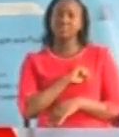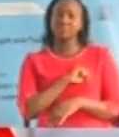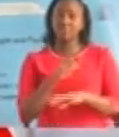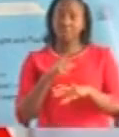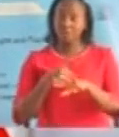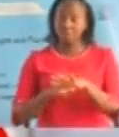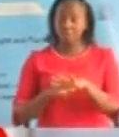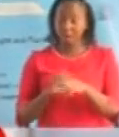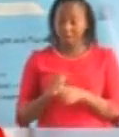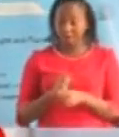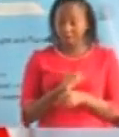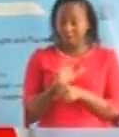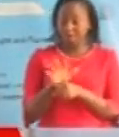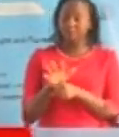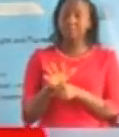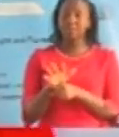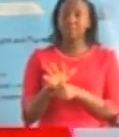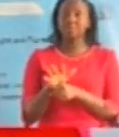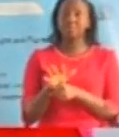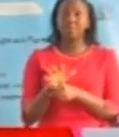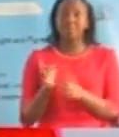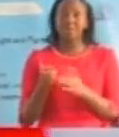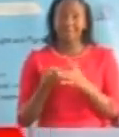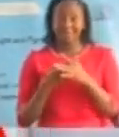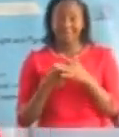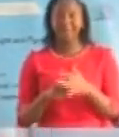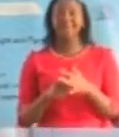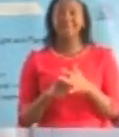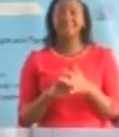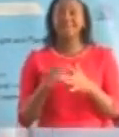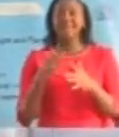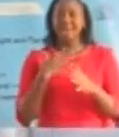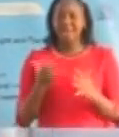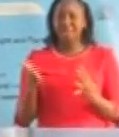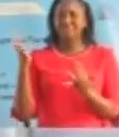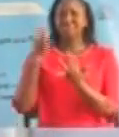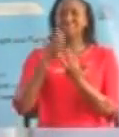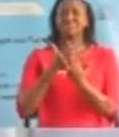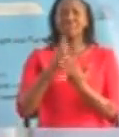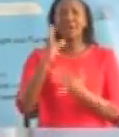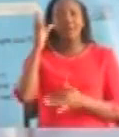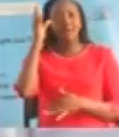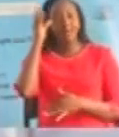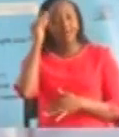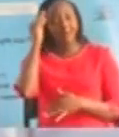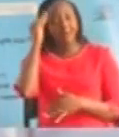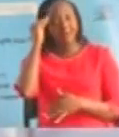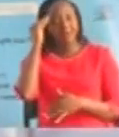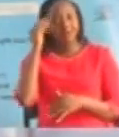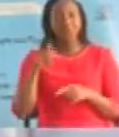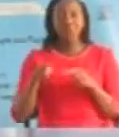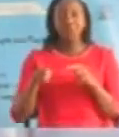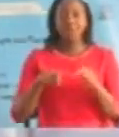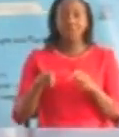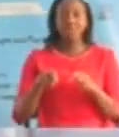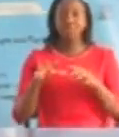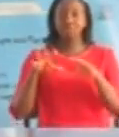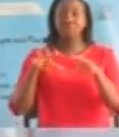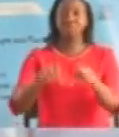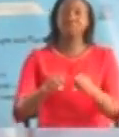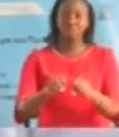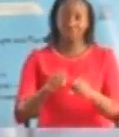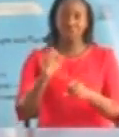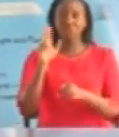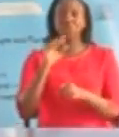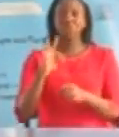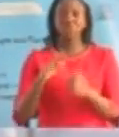When the COVID-19 struck and disrupted learning, we managed to adopt fast to the use of